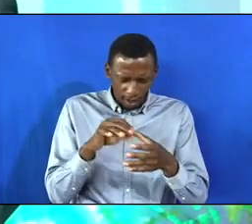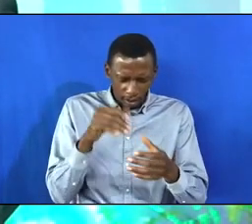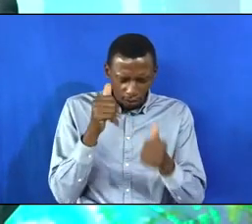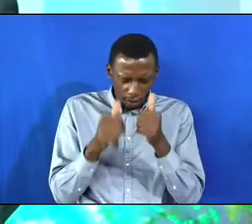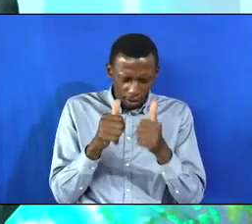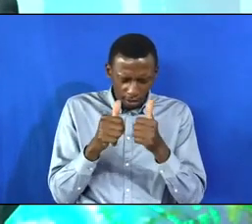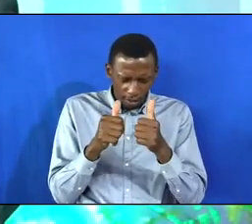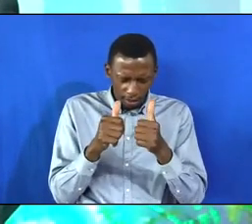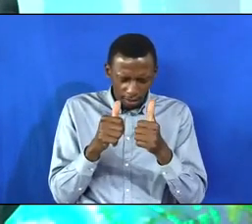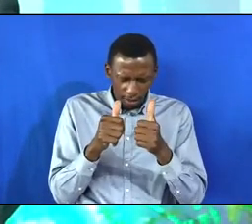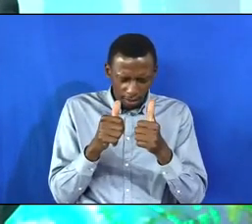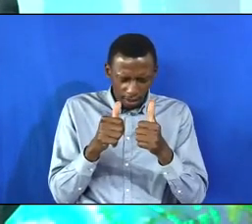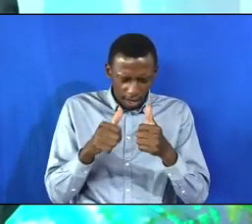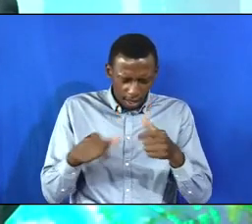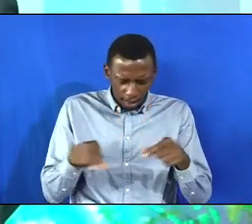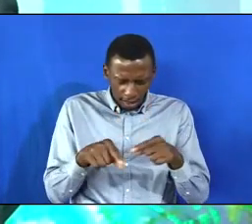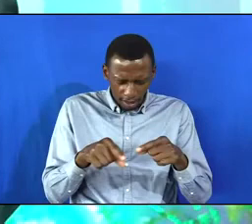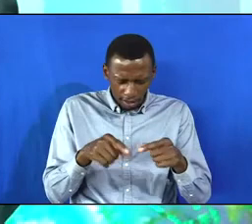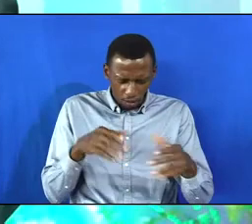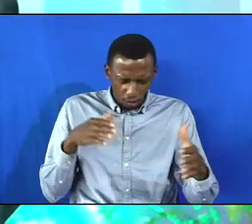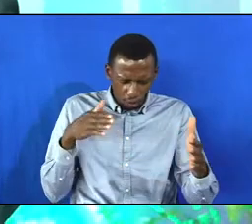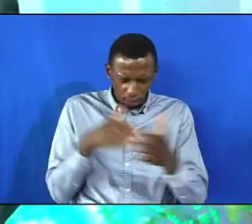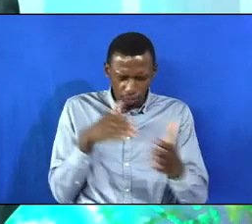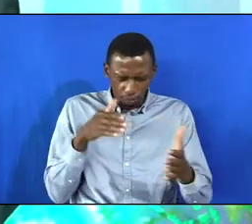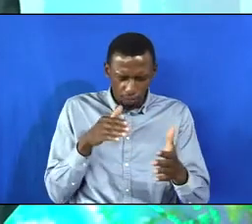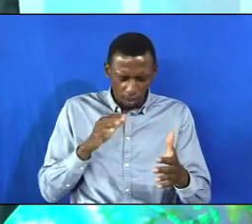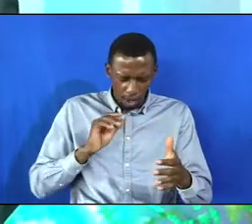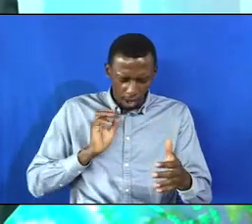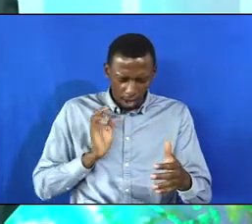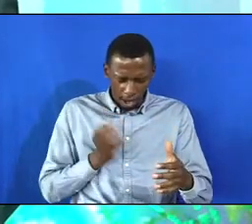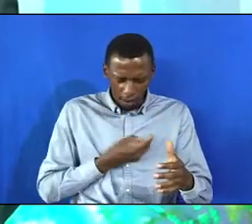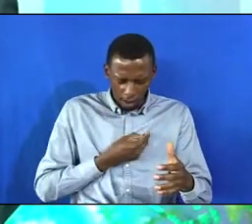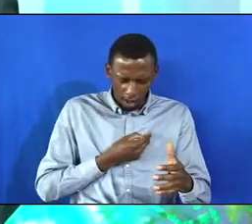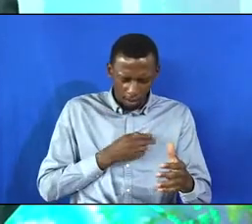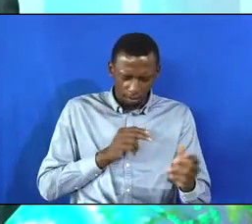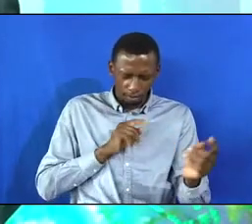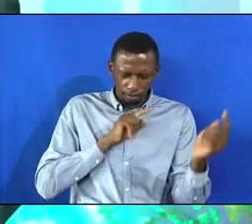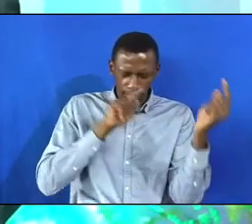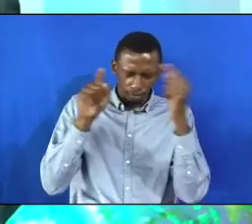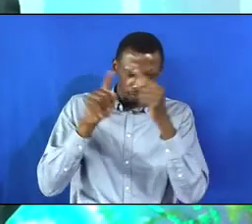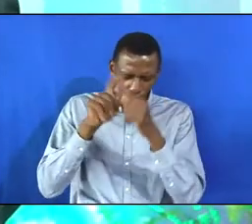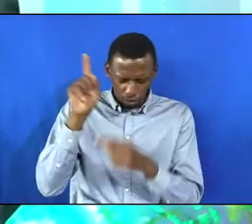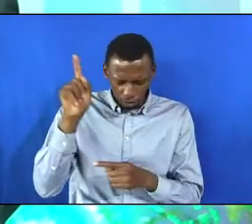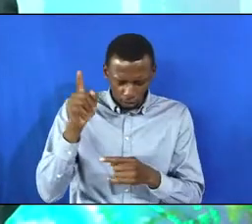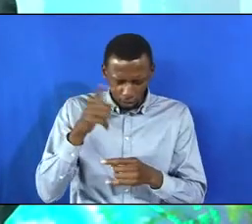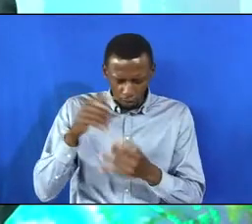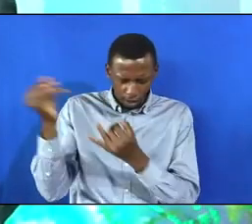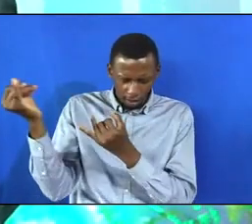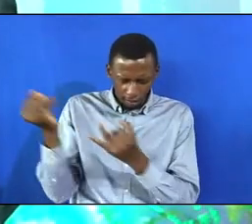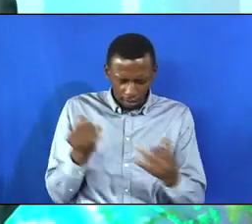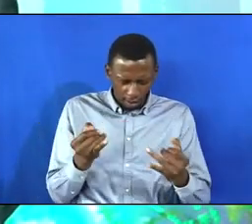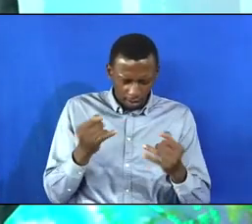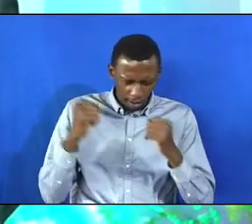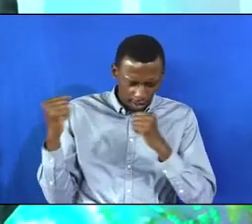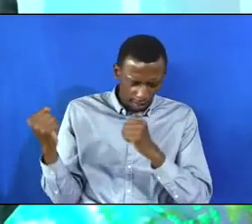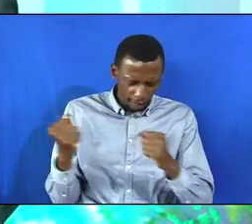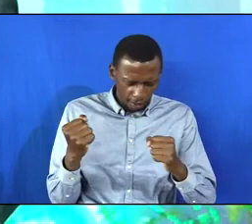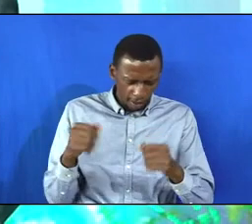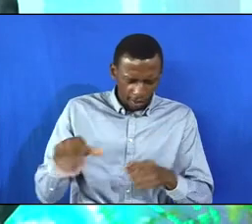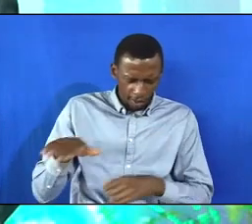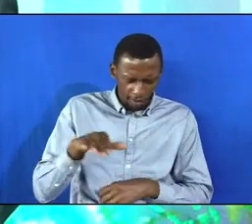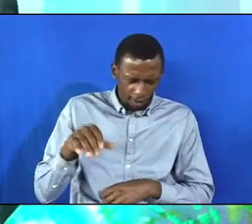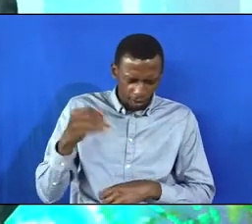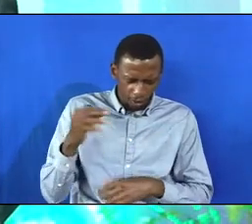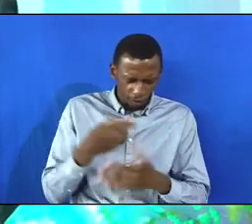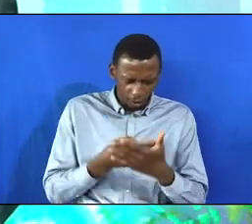prevent our approach to you. We invite the power and the presence of the Holy Spirit. May